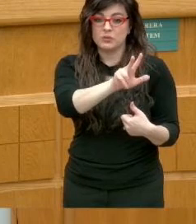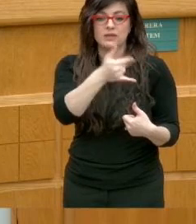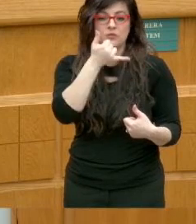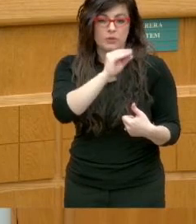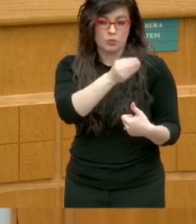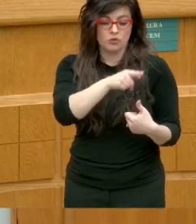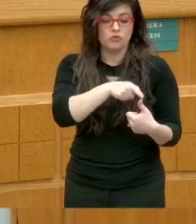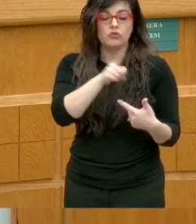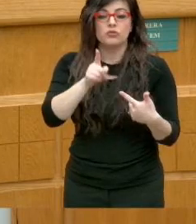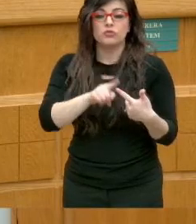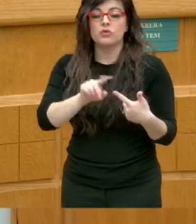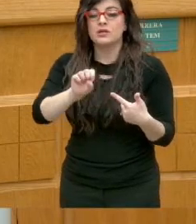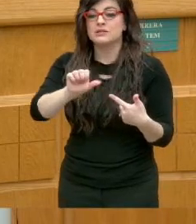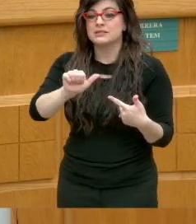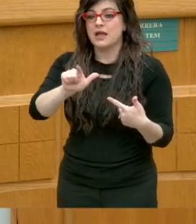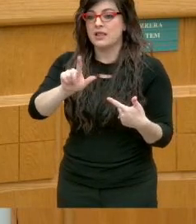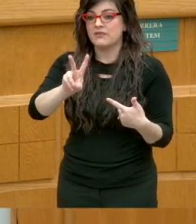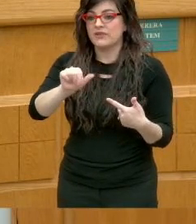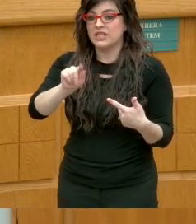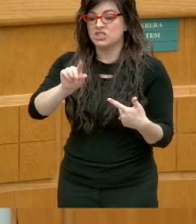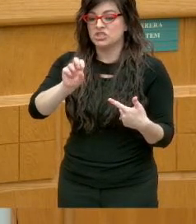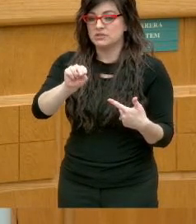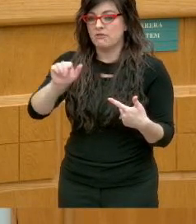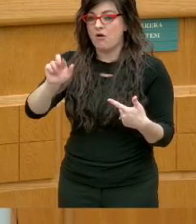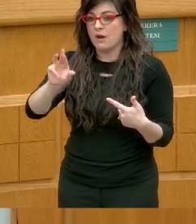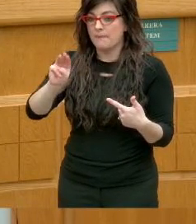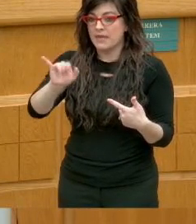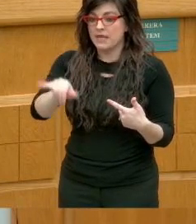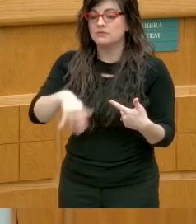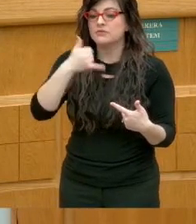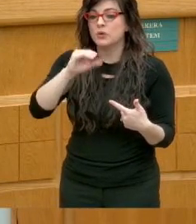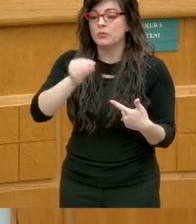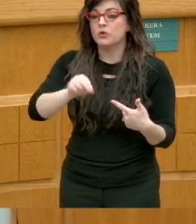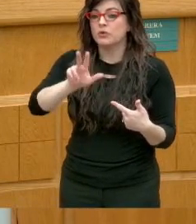361-852-2273, and then the Salvation Army is